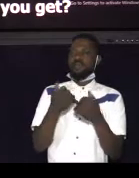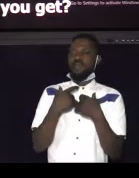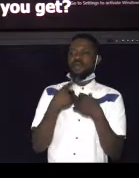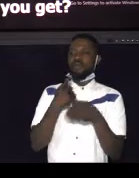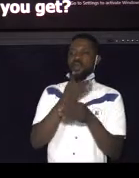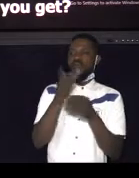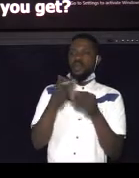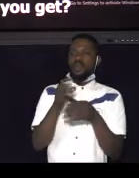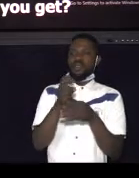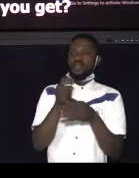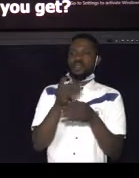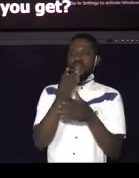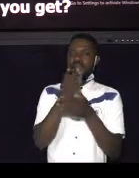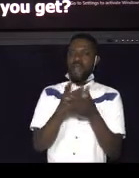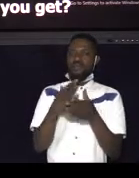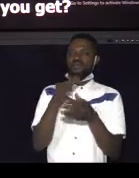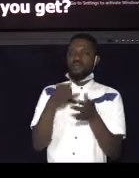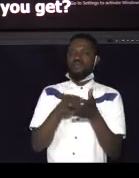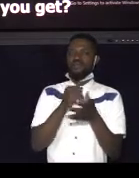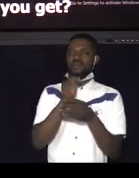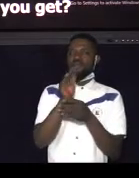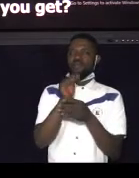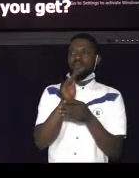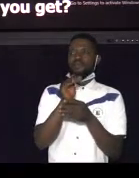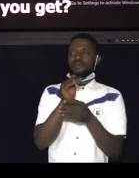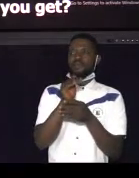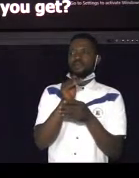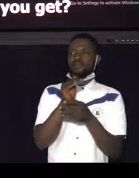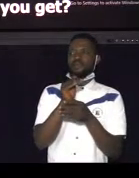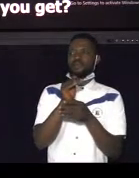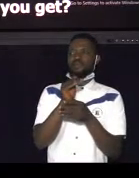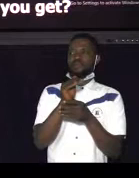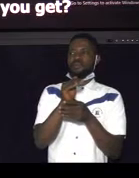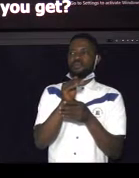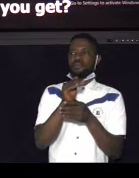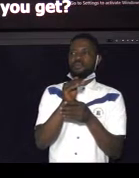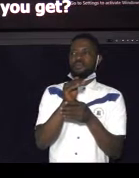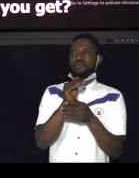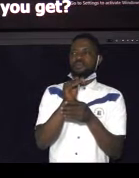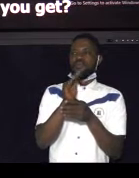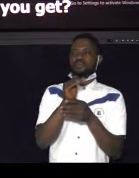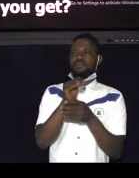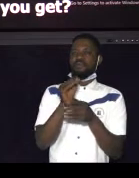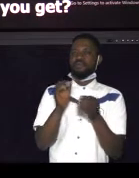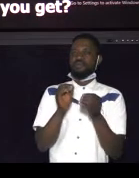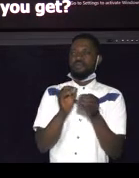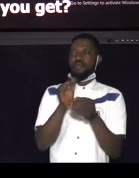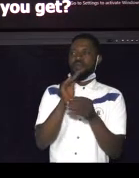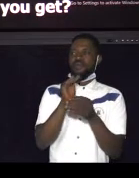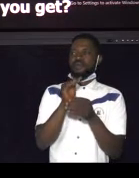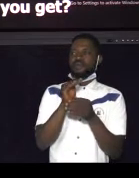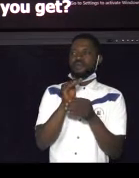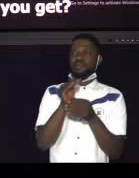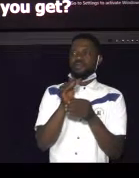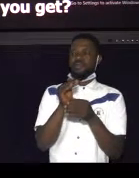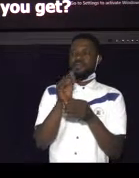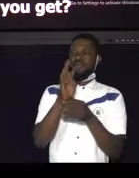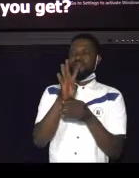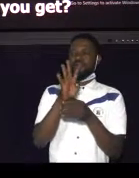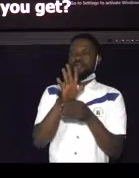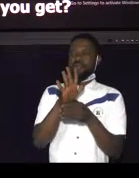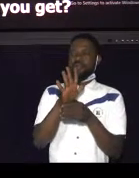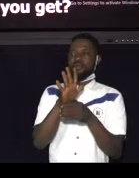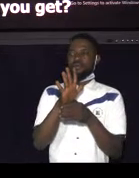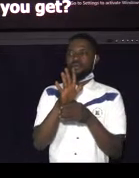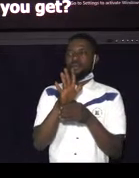of 30, and that is 15. So this is 15 from the middle to the end to 8, that is 15, plus 30, that